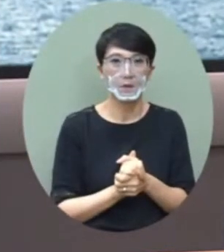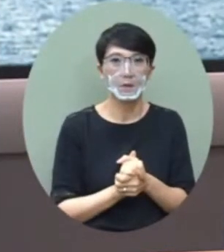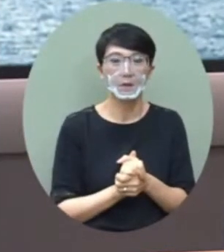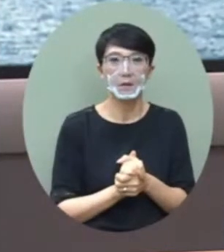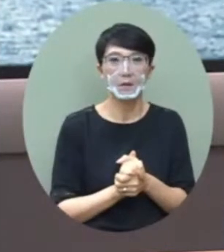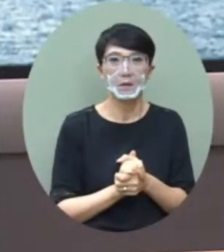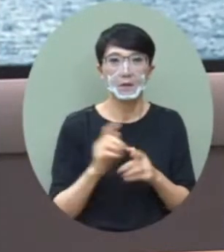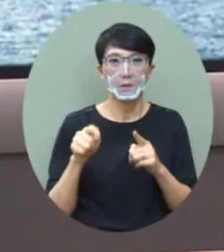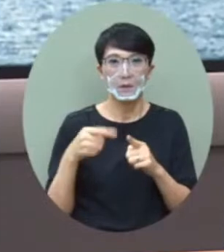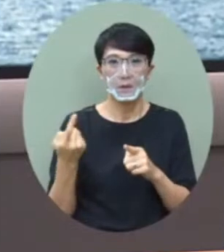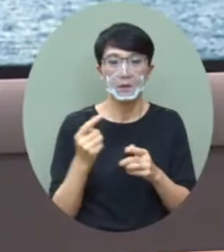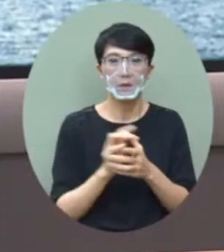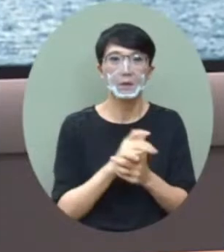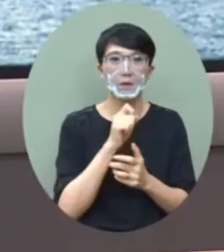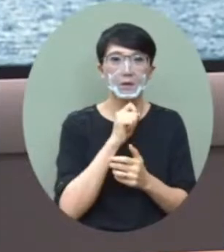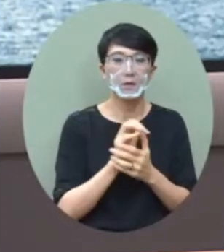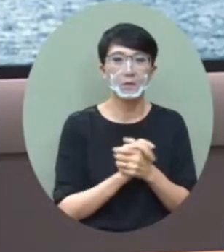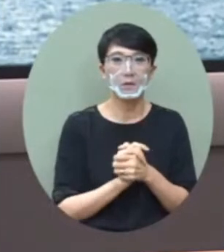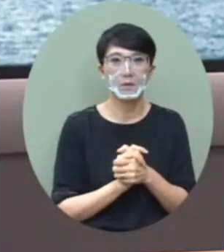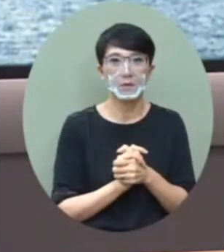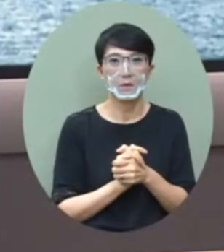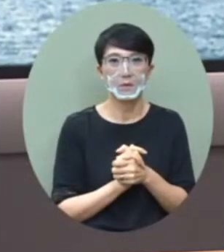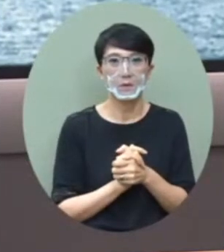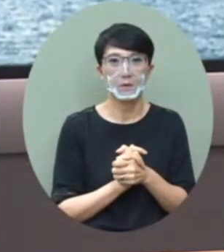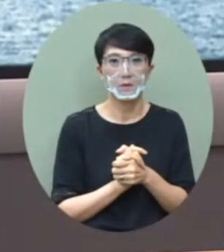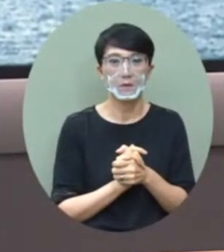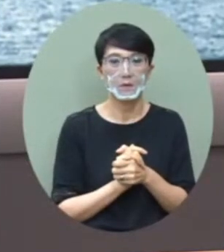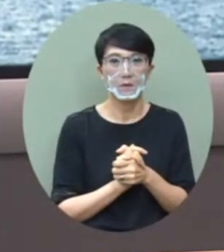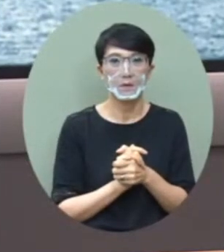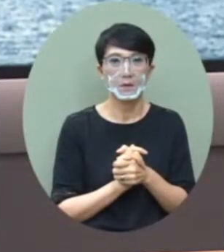chronic illnesses and he was rather weak.